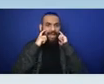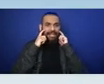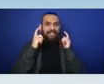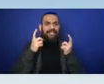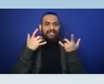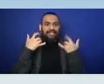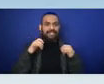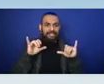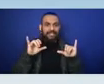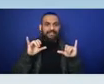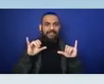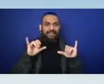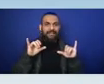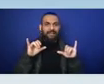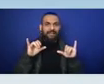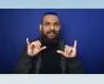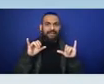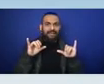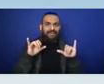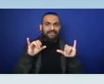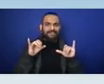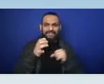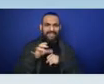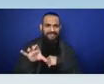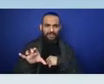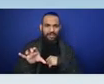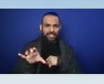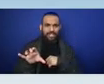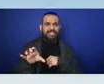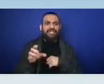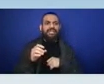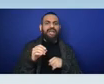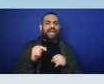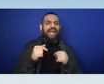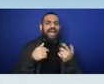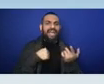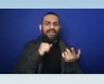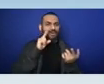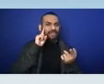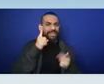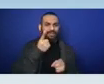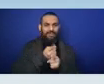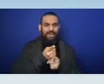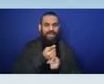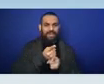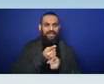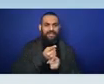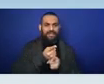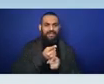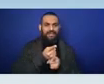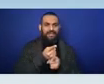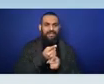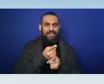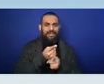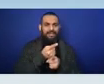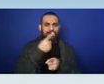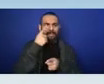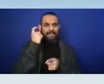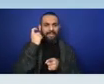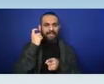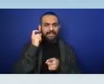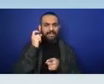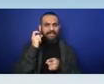the businesses are open probably 100% because everywhere, but the mandate of